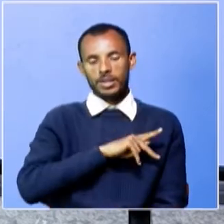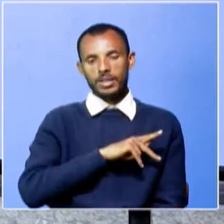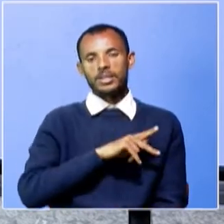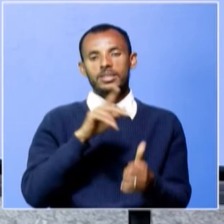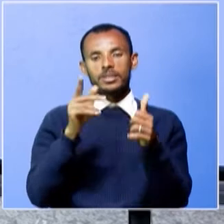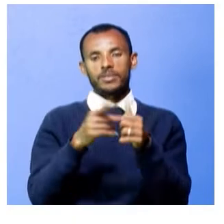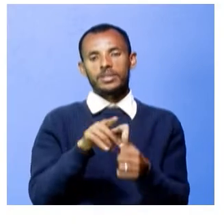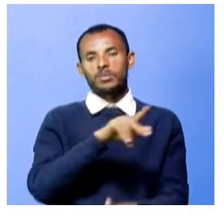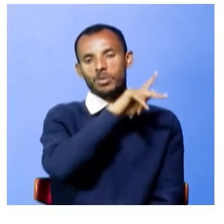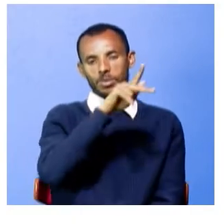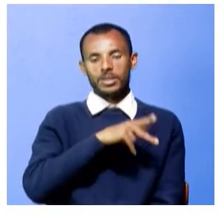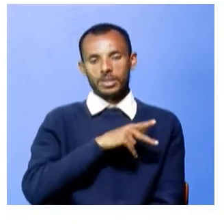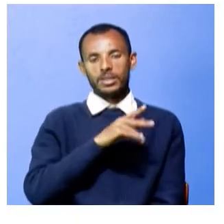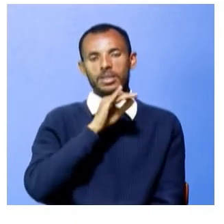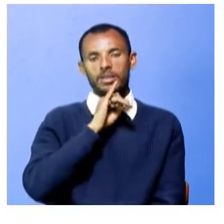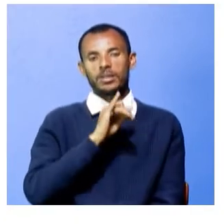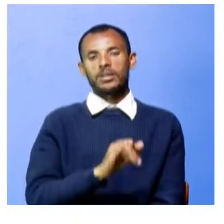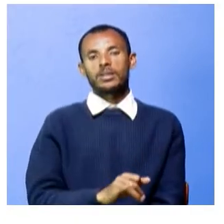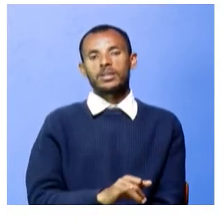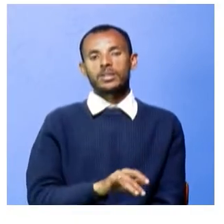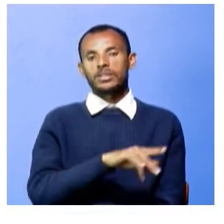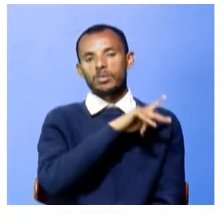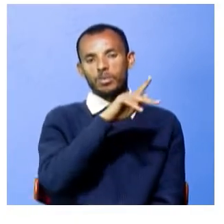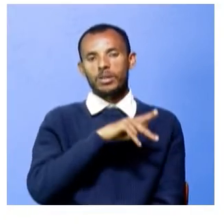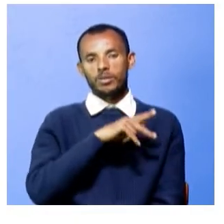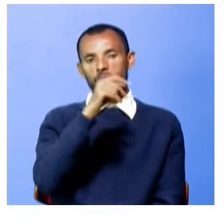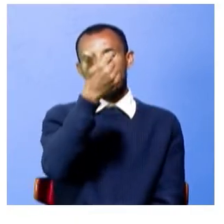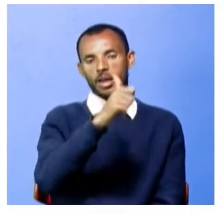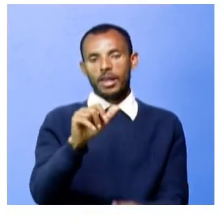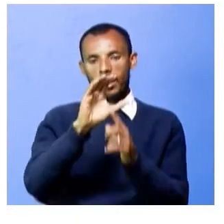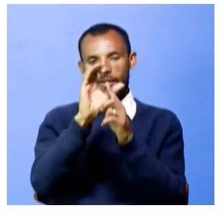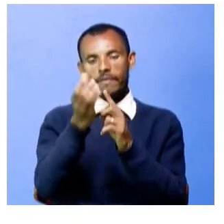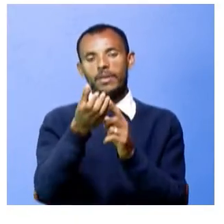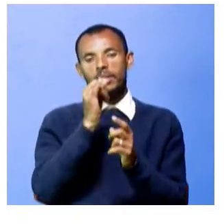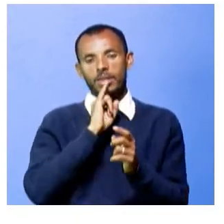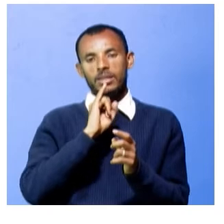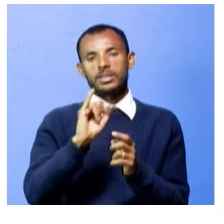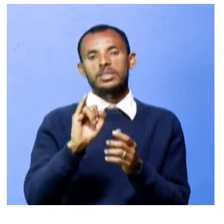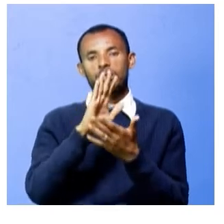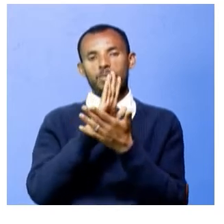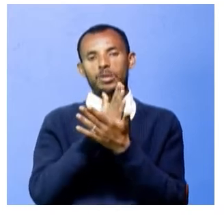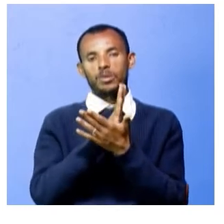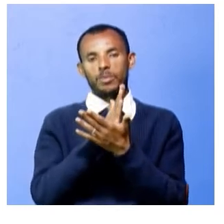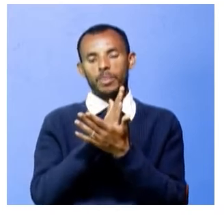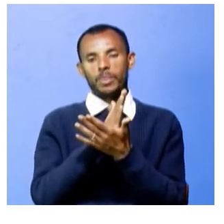of probability is the probability of any event is between